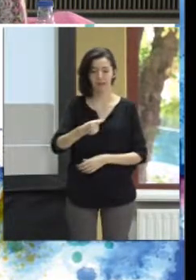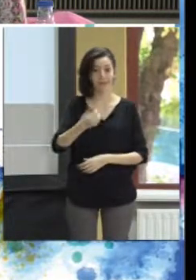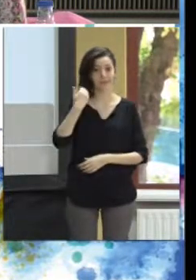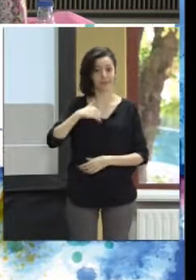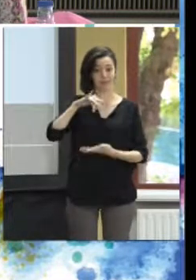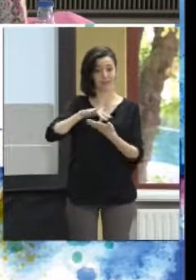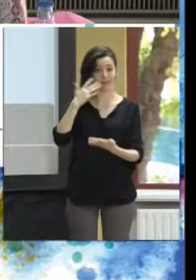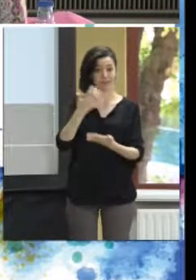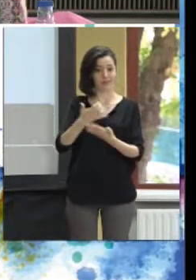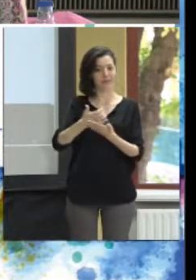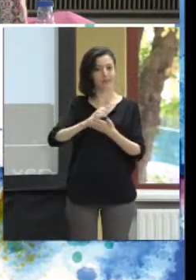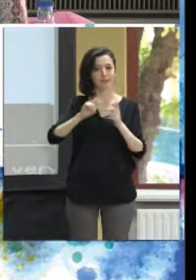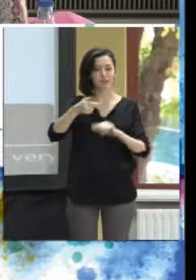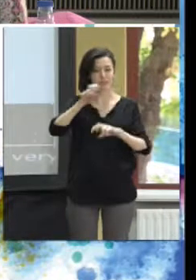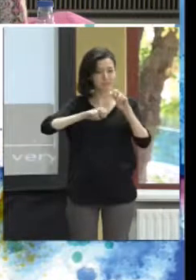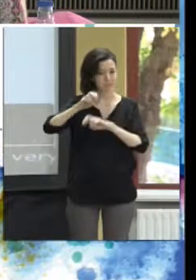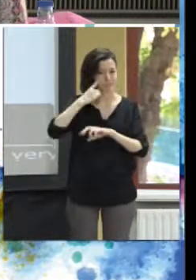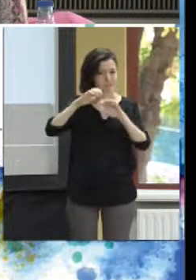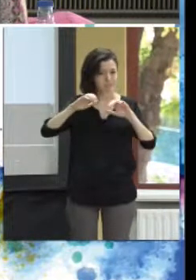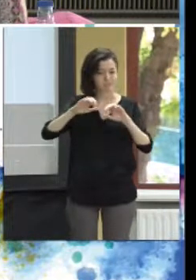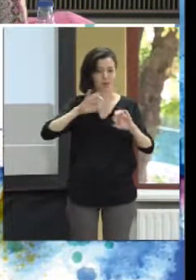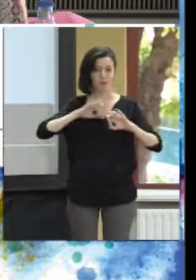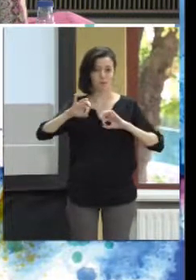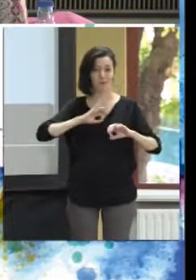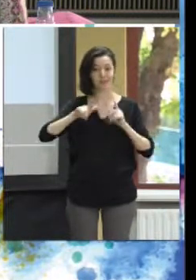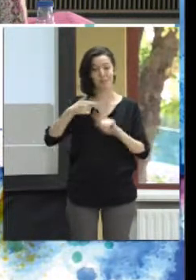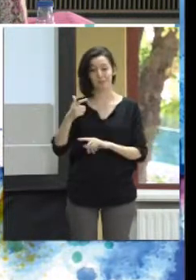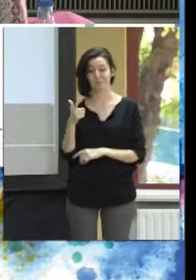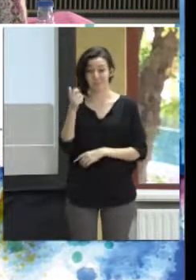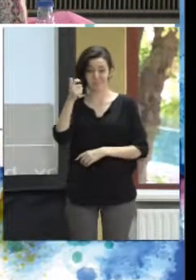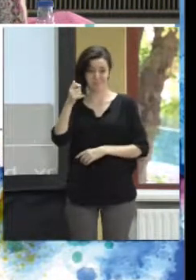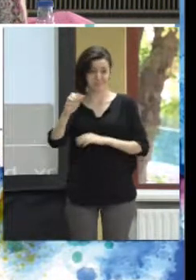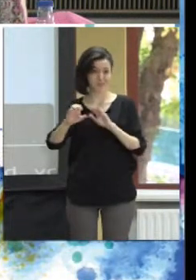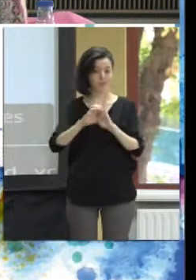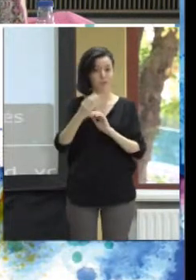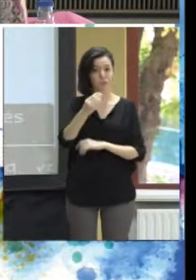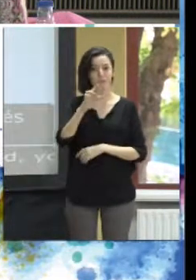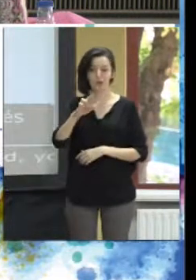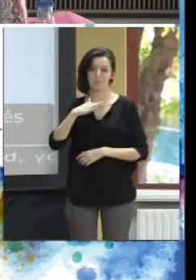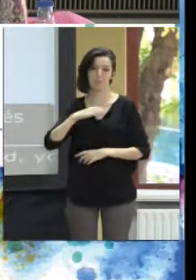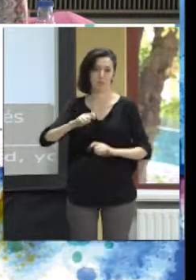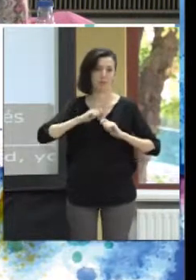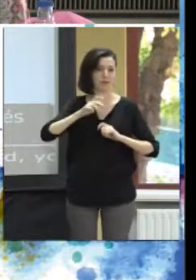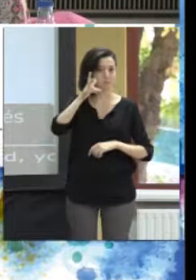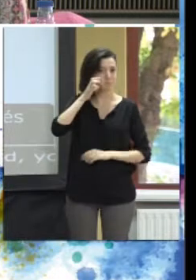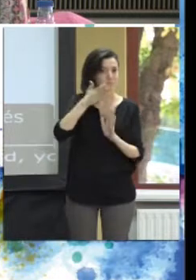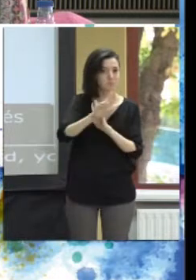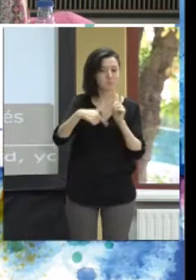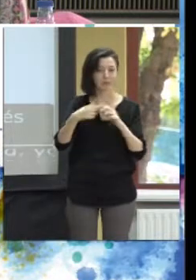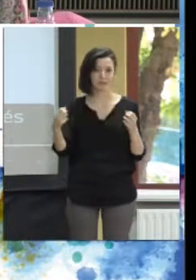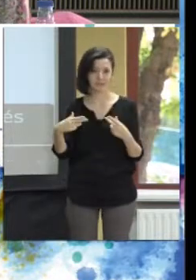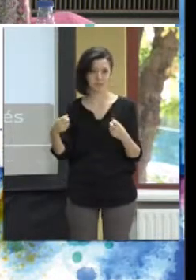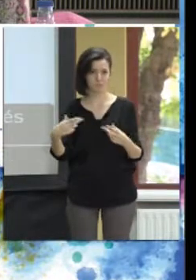use. Once downloaded, you look for the play, and through the QR in the theater, you will get the